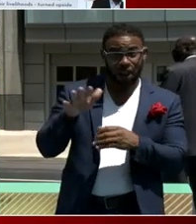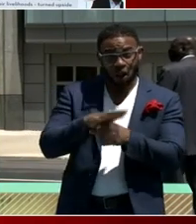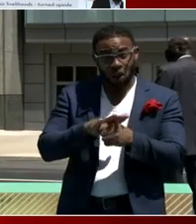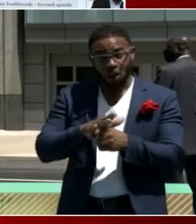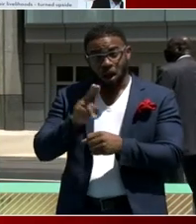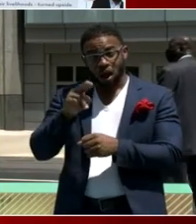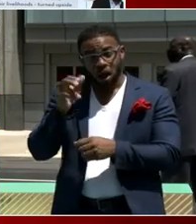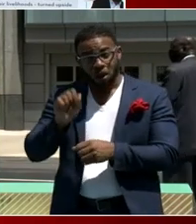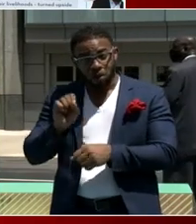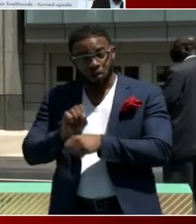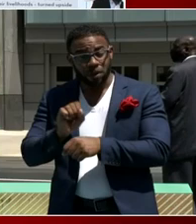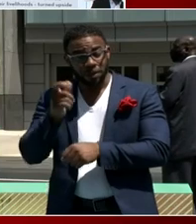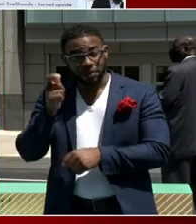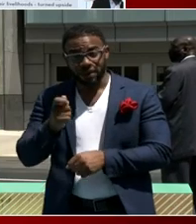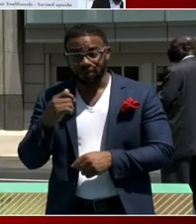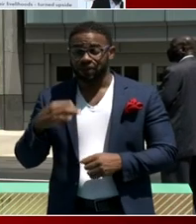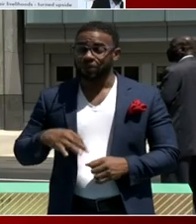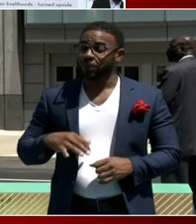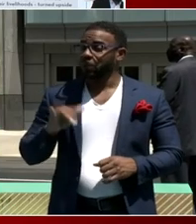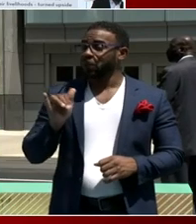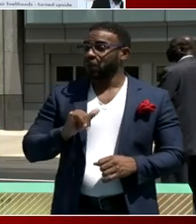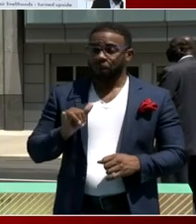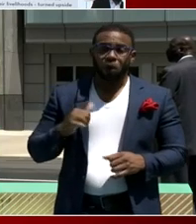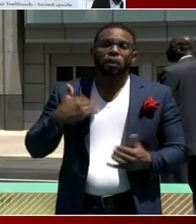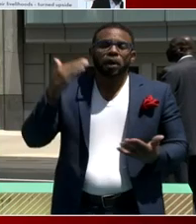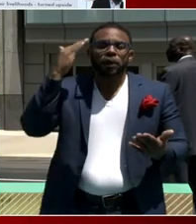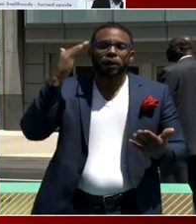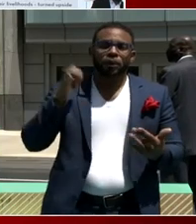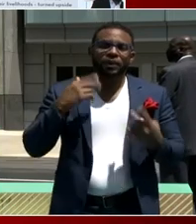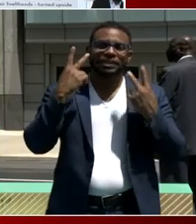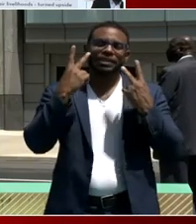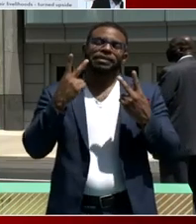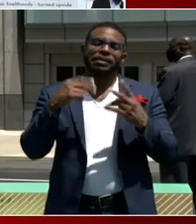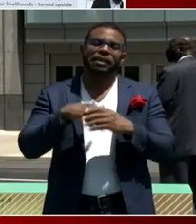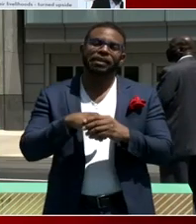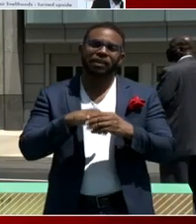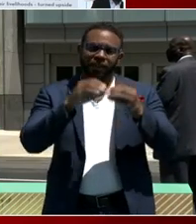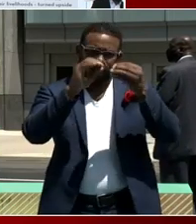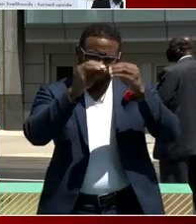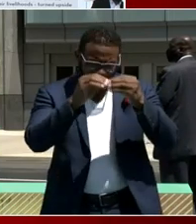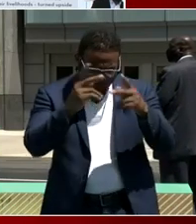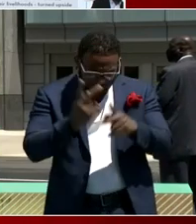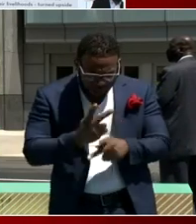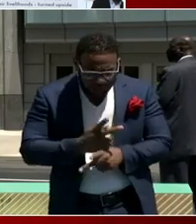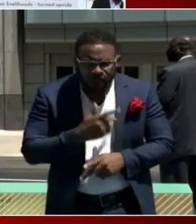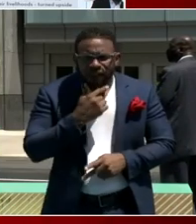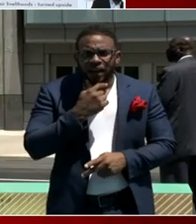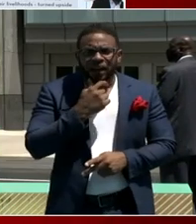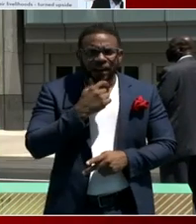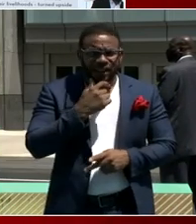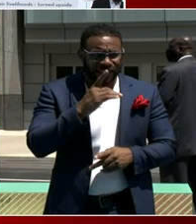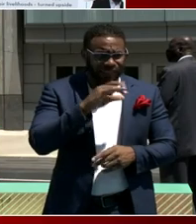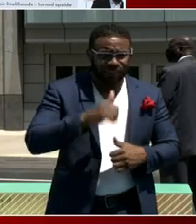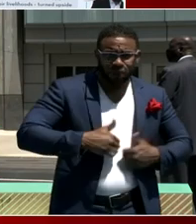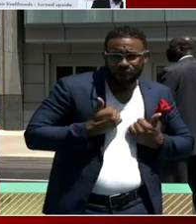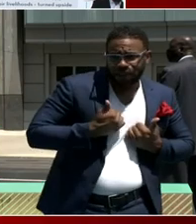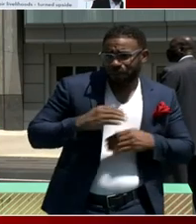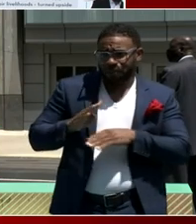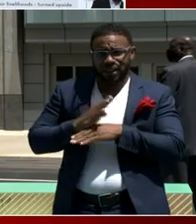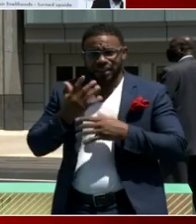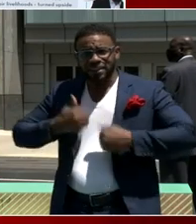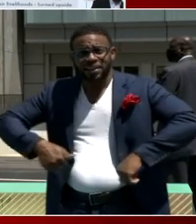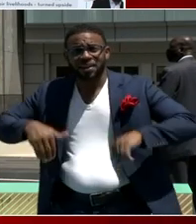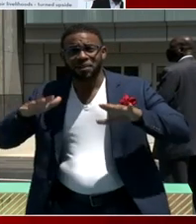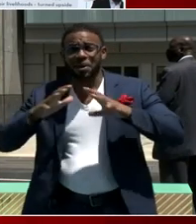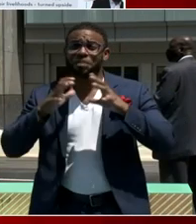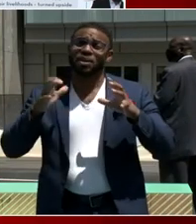local unemployment benefits. We see it in these numbers that D.C. residents and businesses have